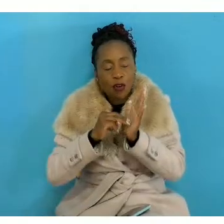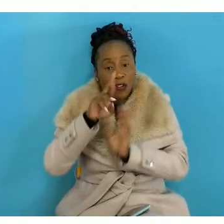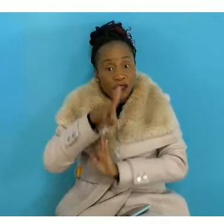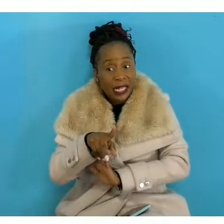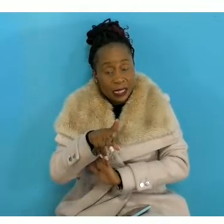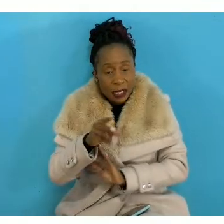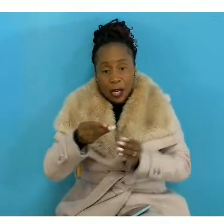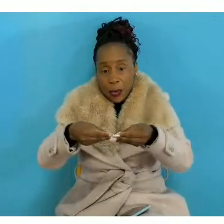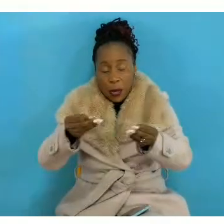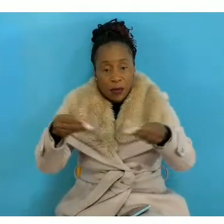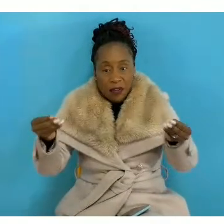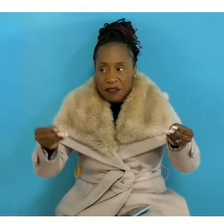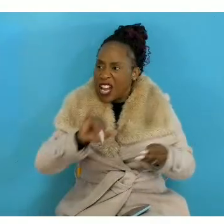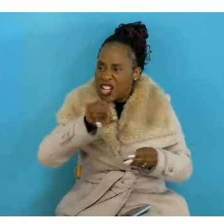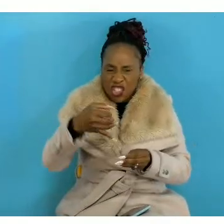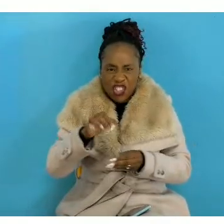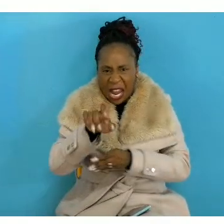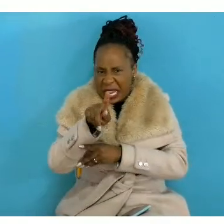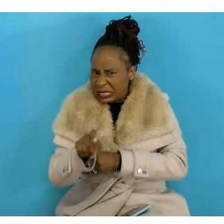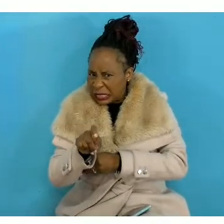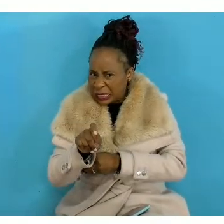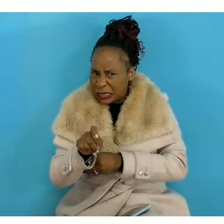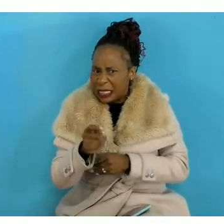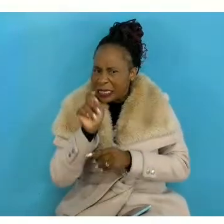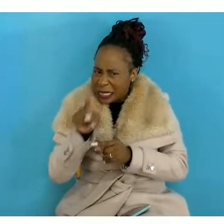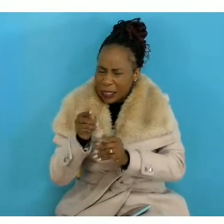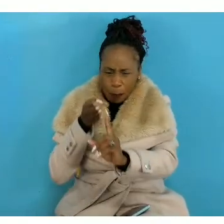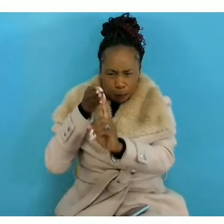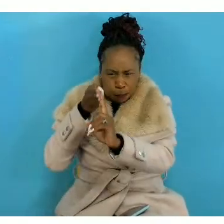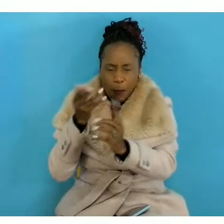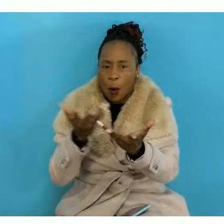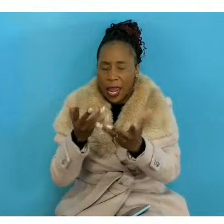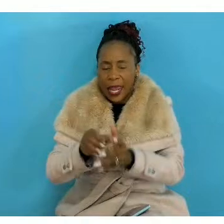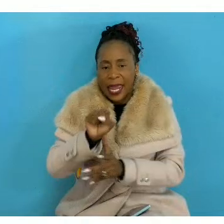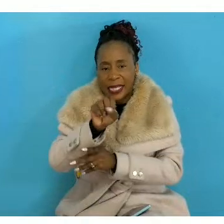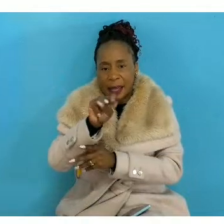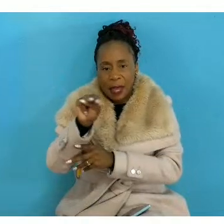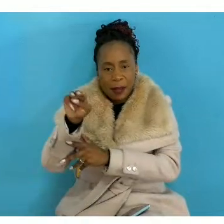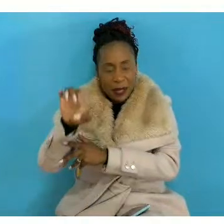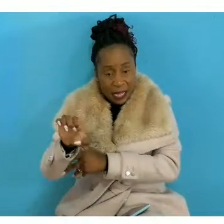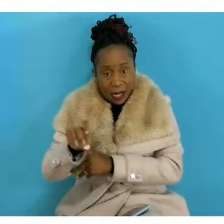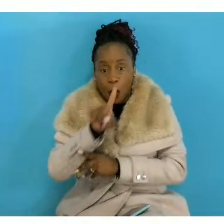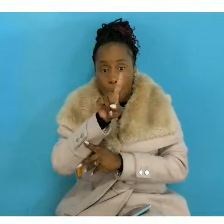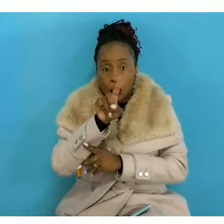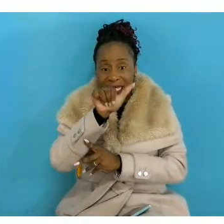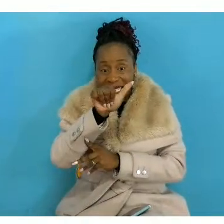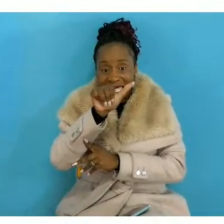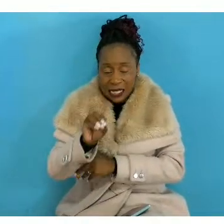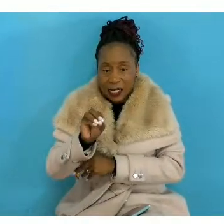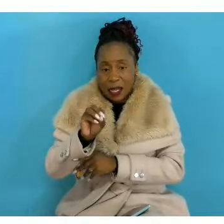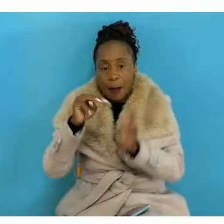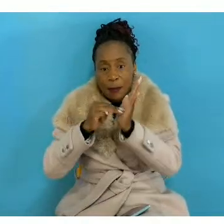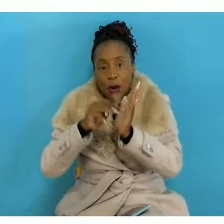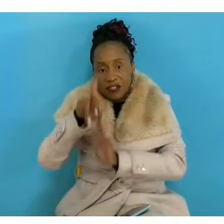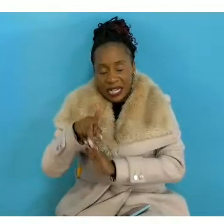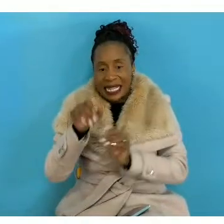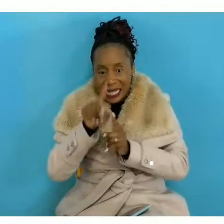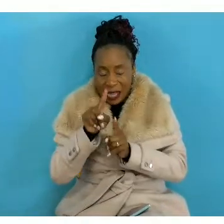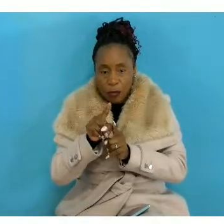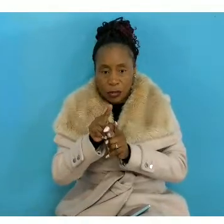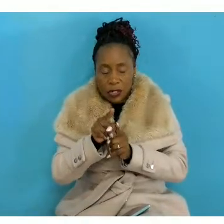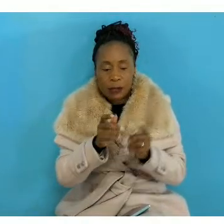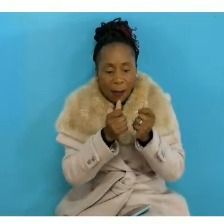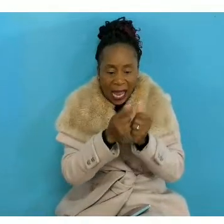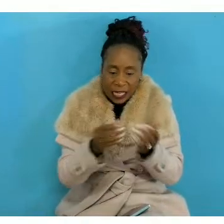to JEB towards SMME, of which 60 million is for the recapitalization